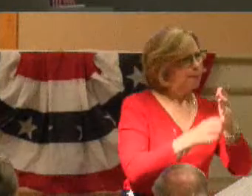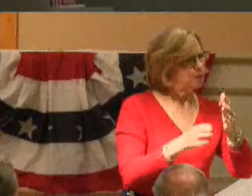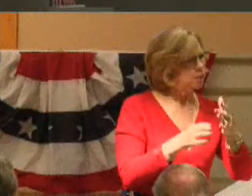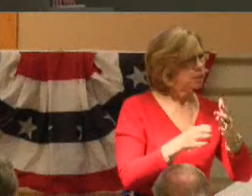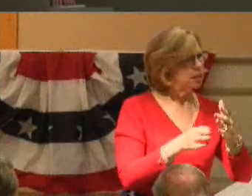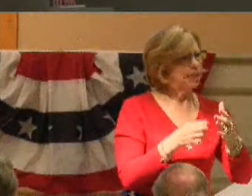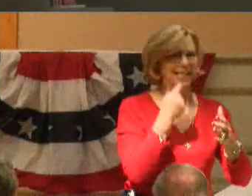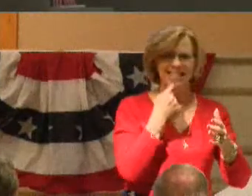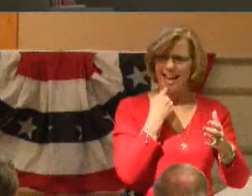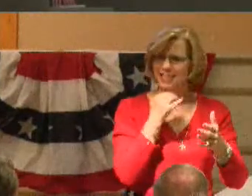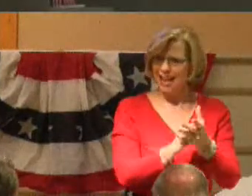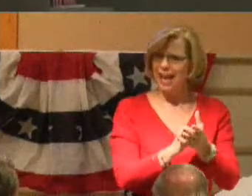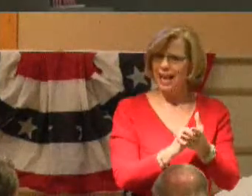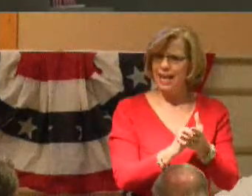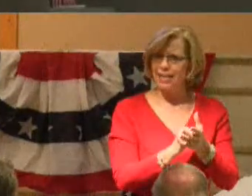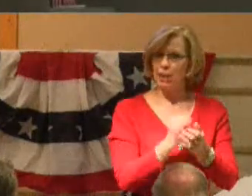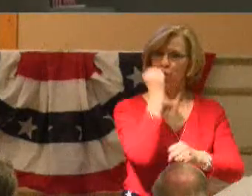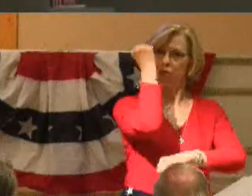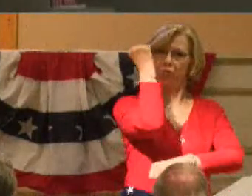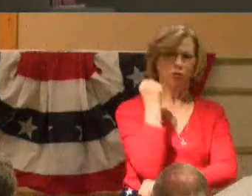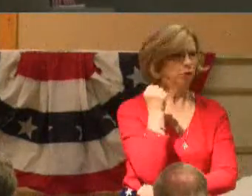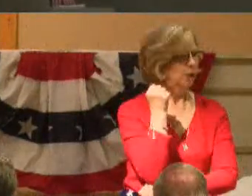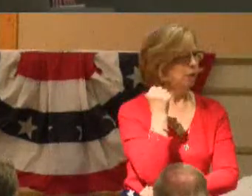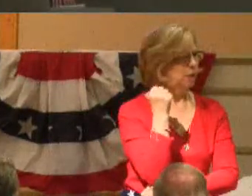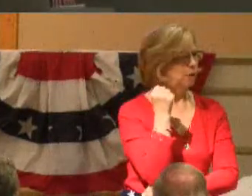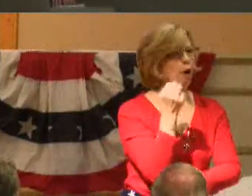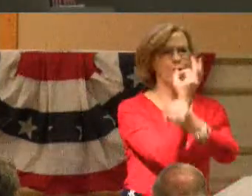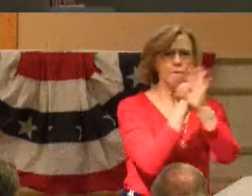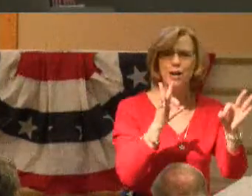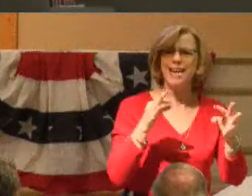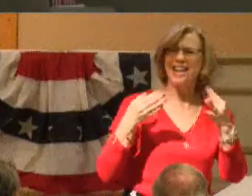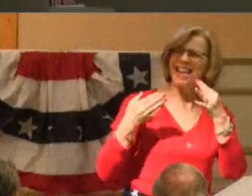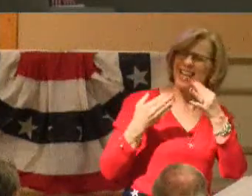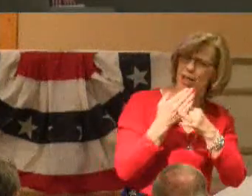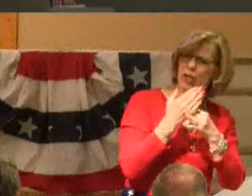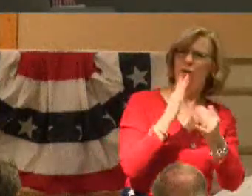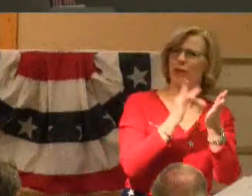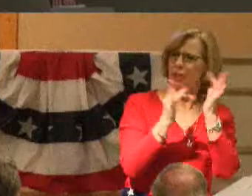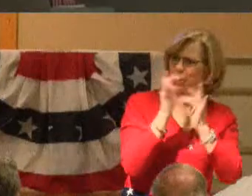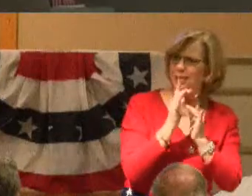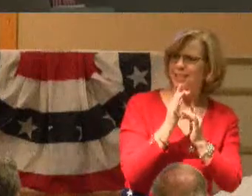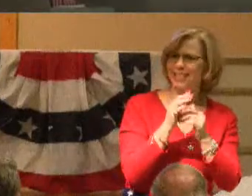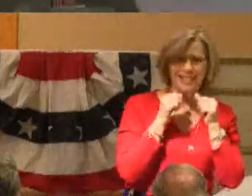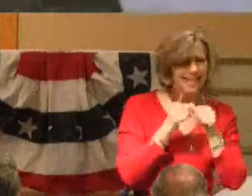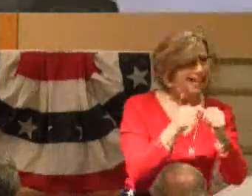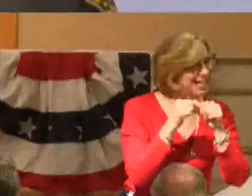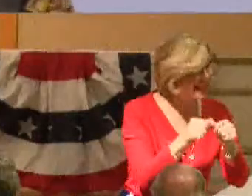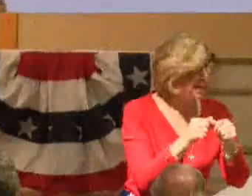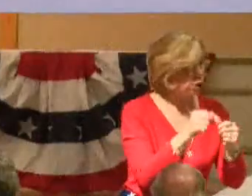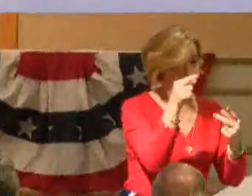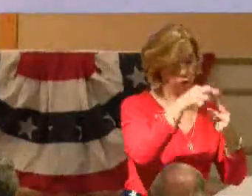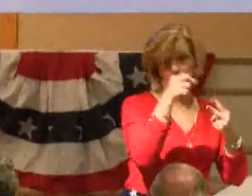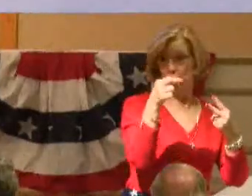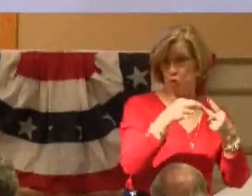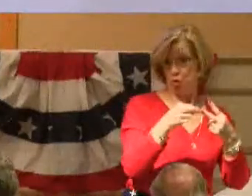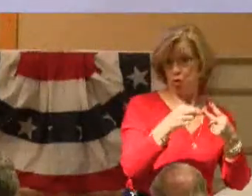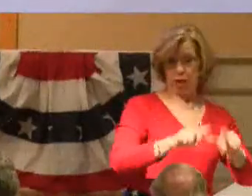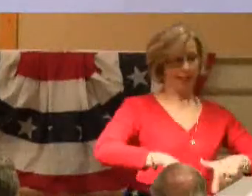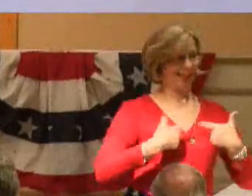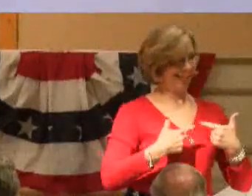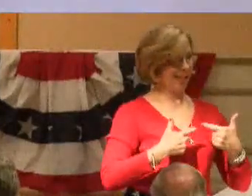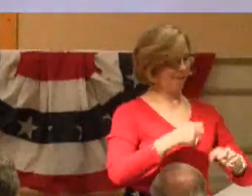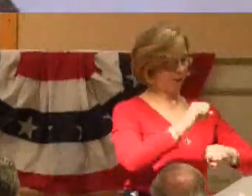fast. Someone who is legally made free in Jesus can still, by their own choosing, live